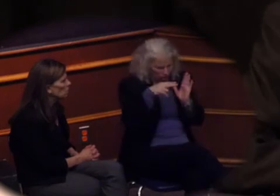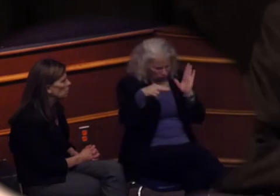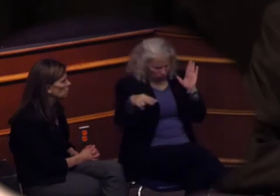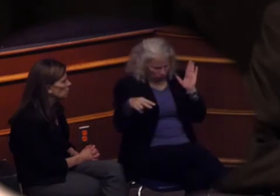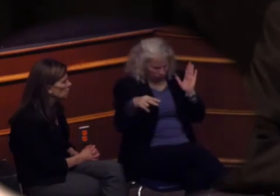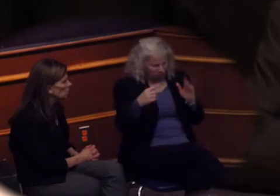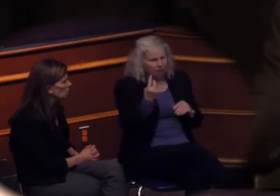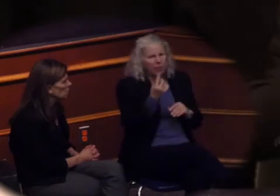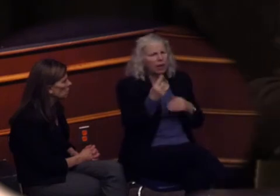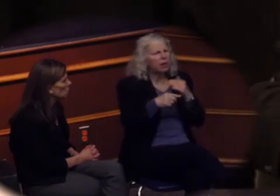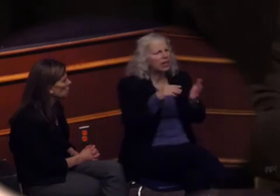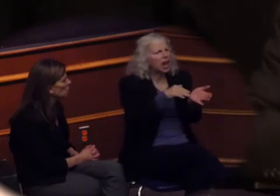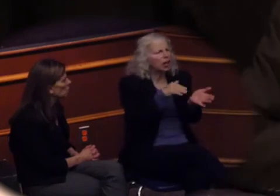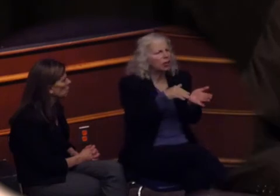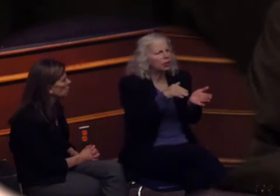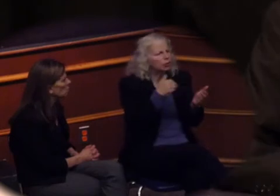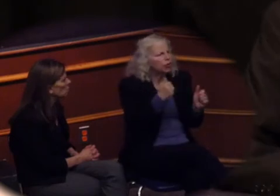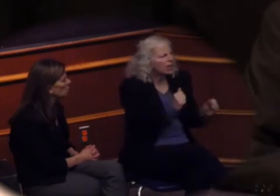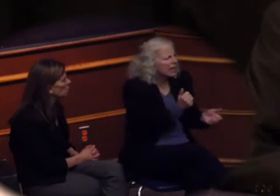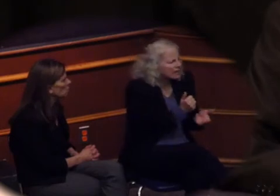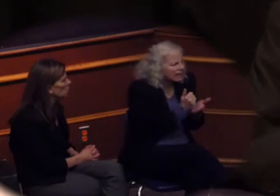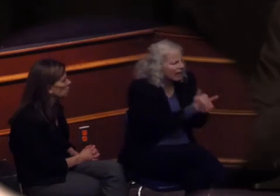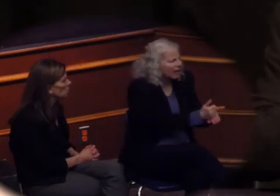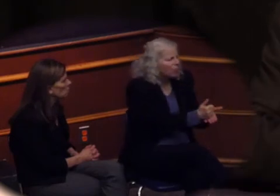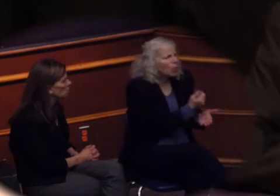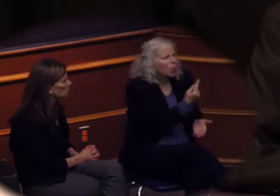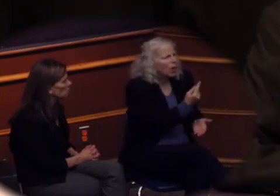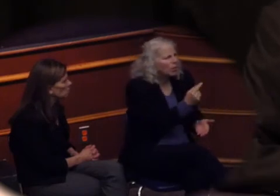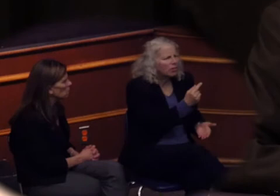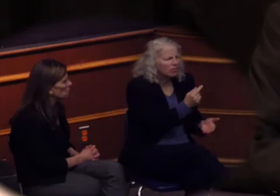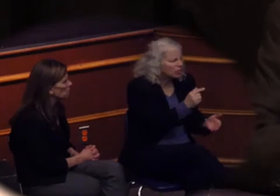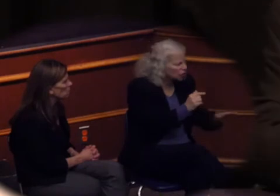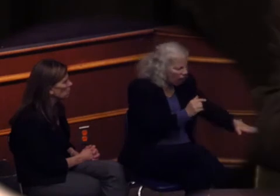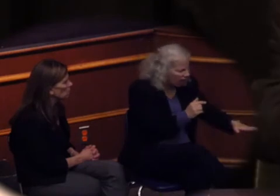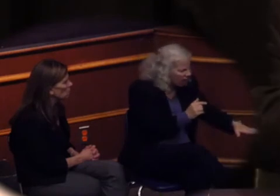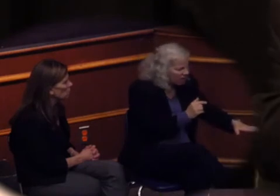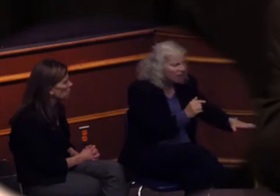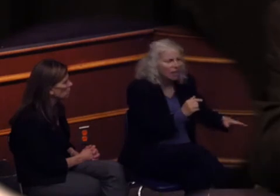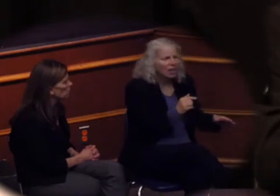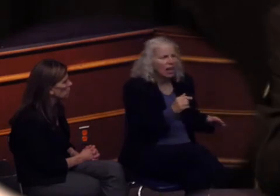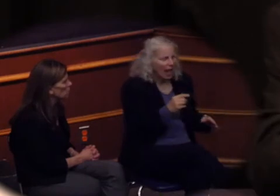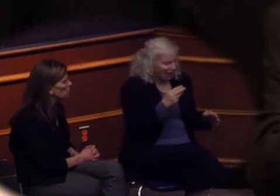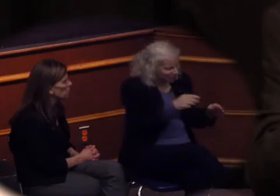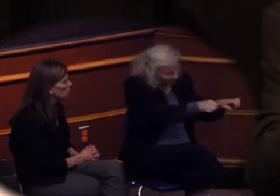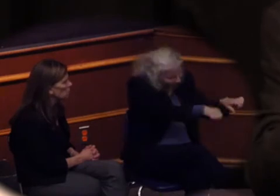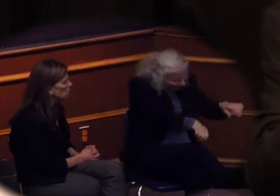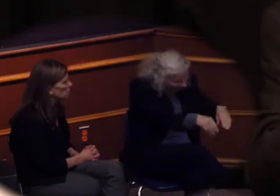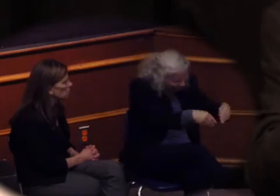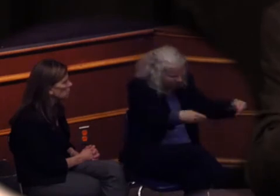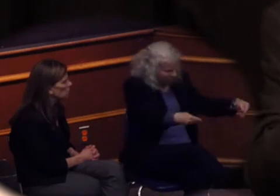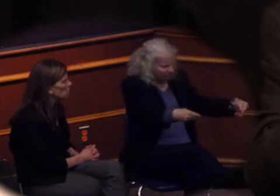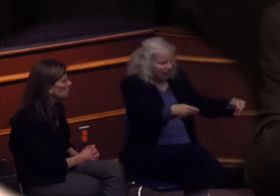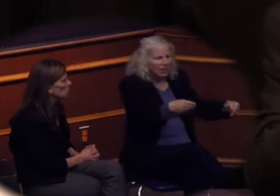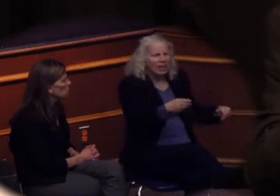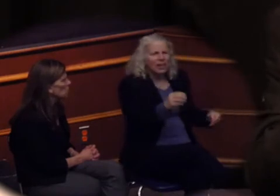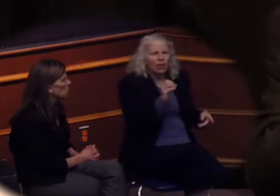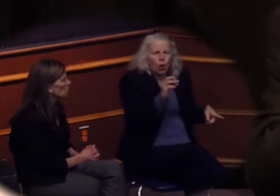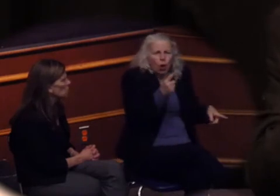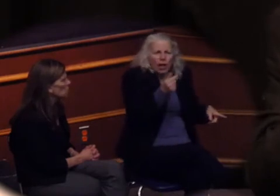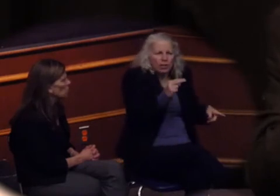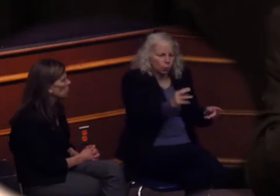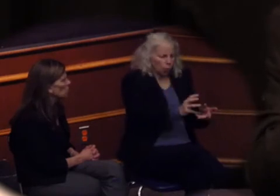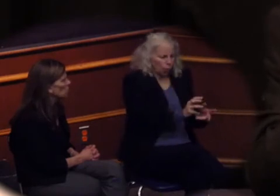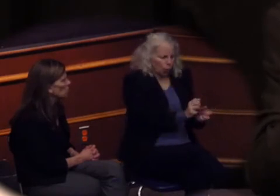the account of a doctor who was trying to rescue a small child hit by assault weapon. And when he opened her up, her organ had disappeared